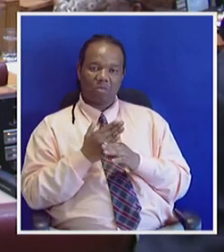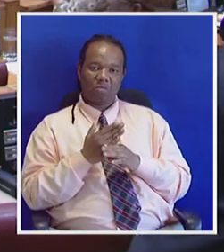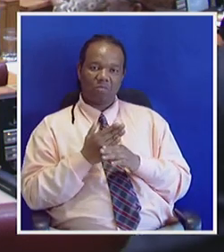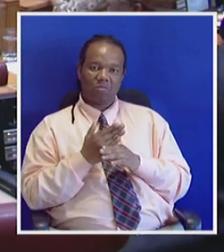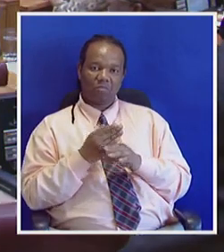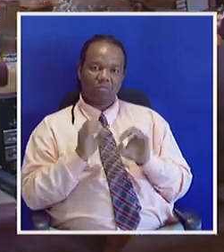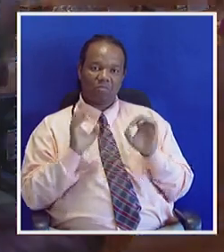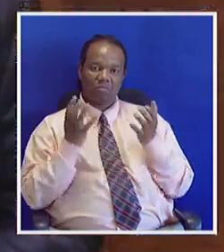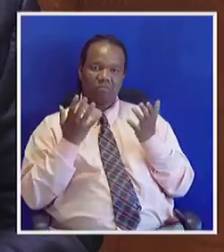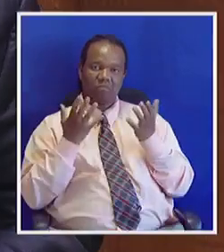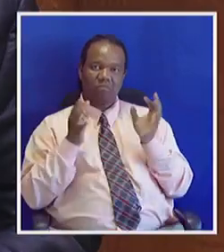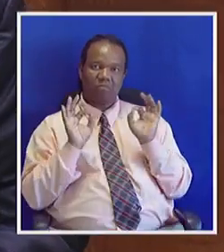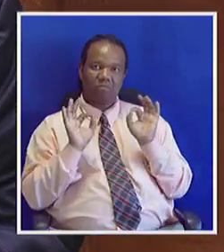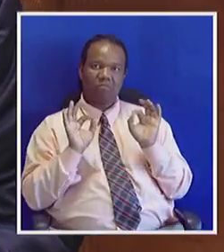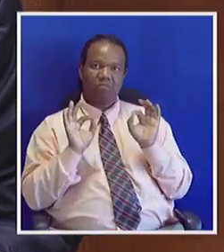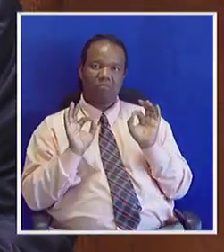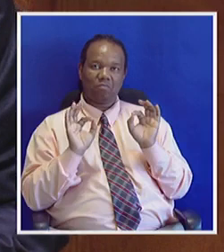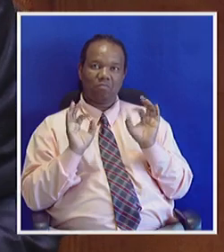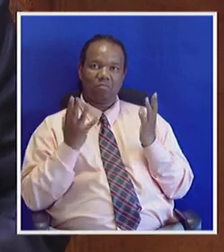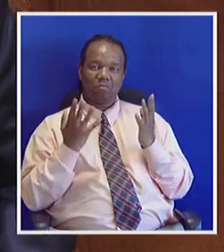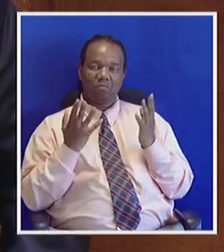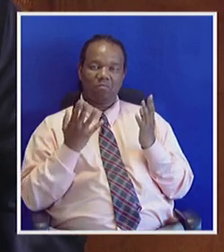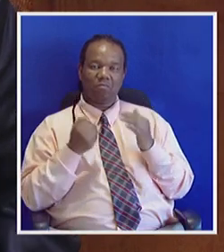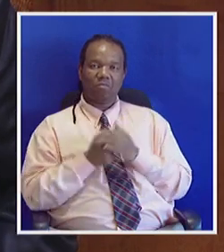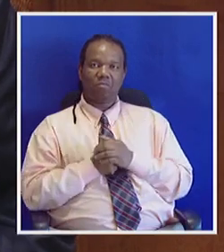that you are doing in our government.